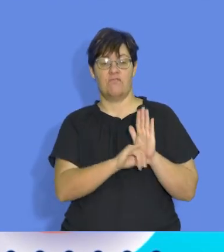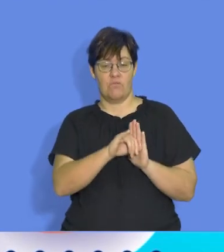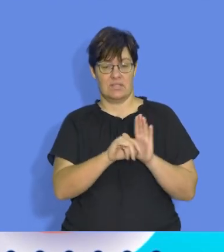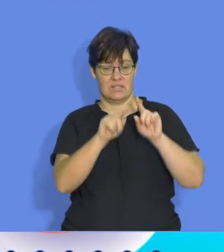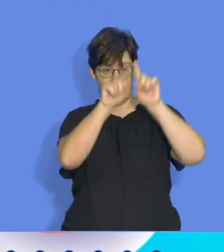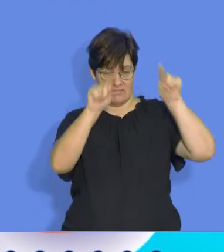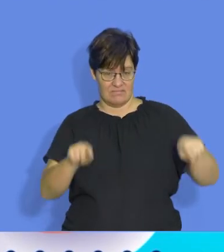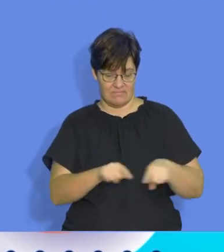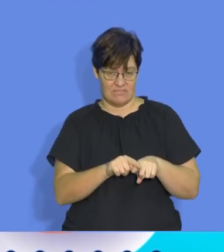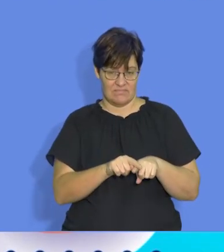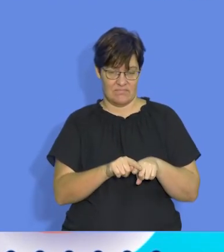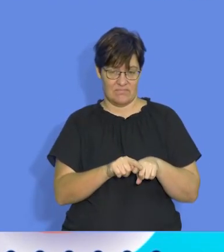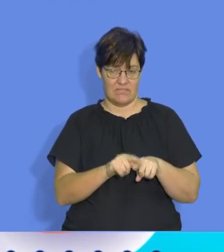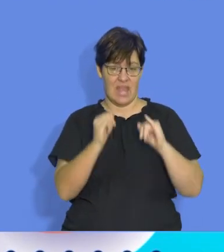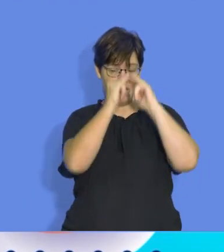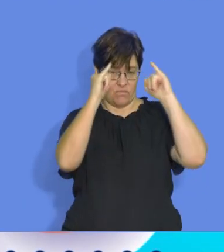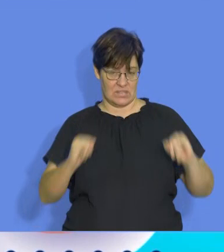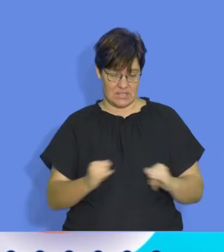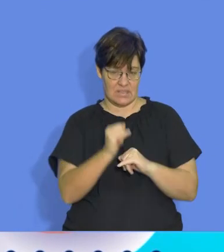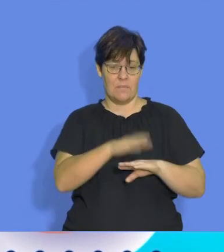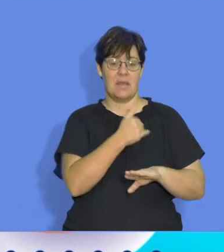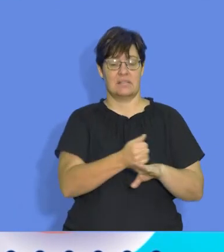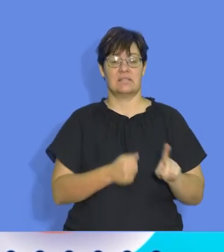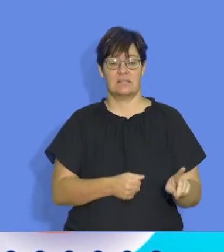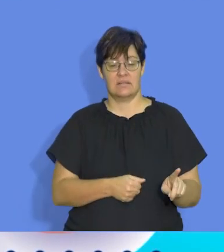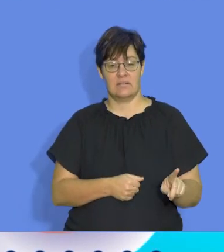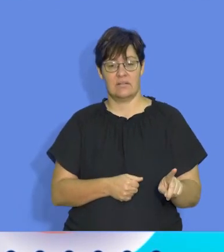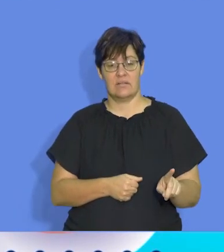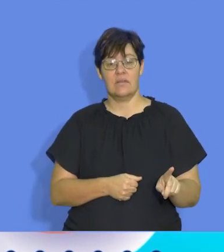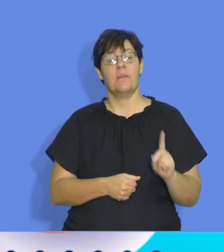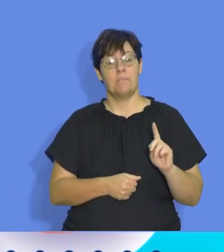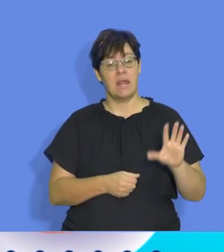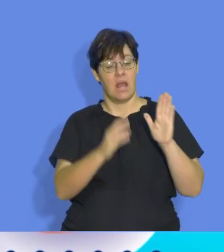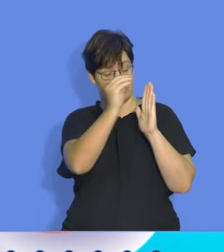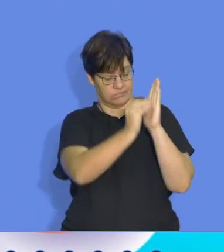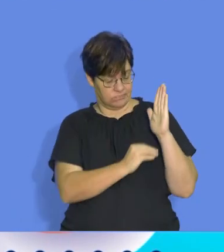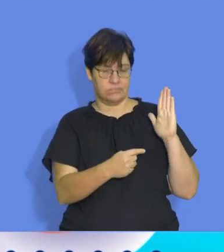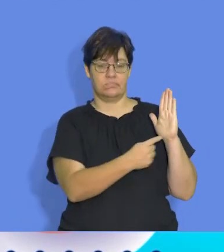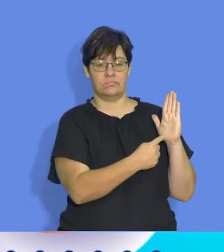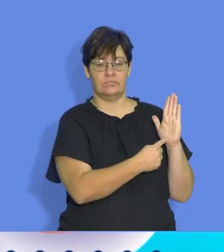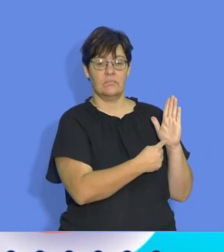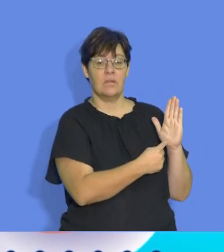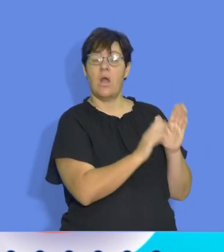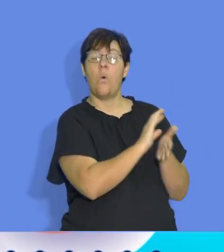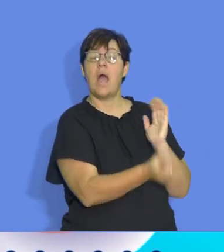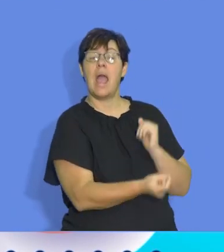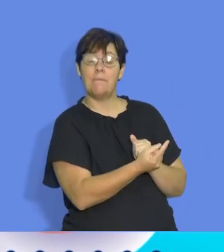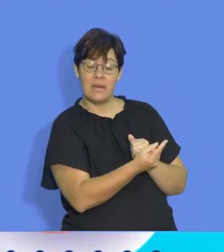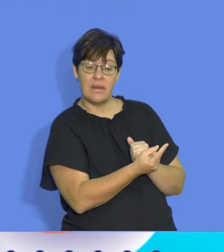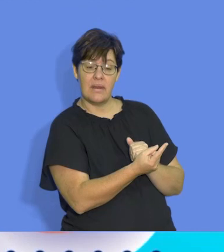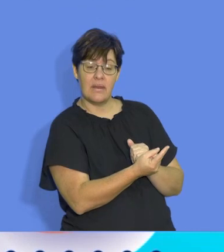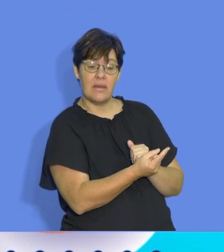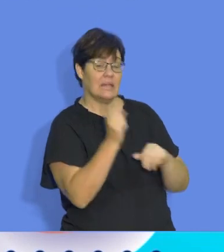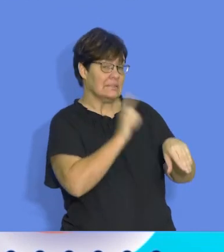is the one that is normally used, where a transaction is recorded at the time of the invoice. So when